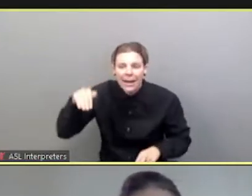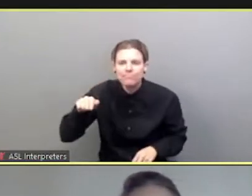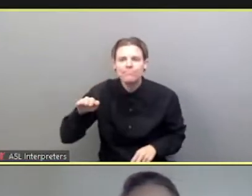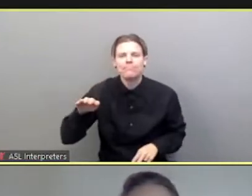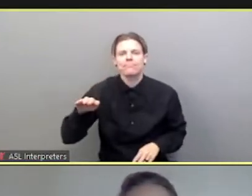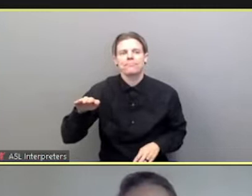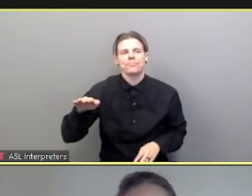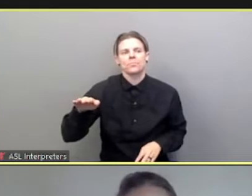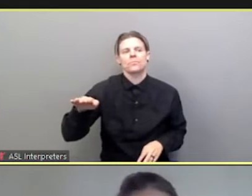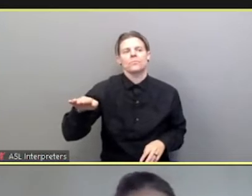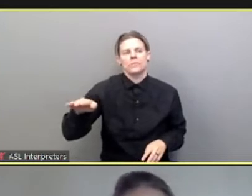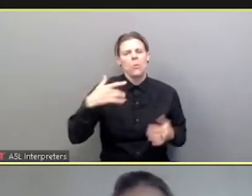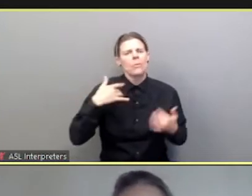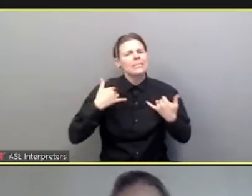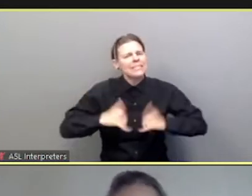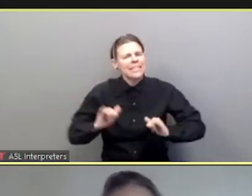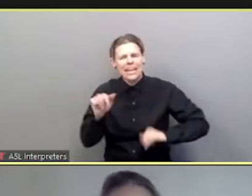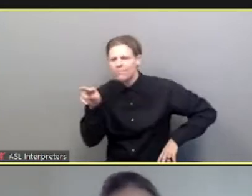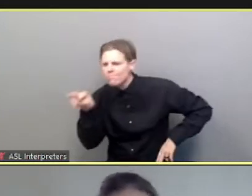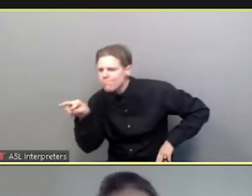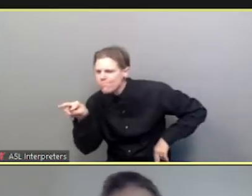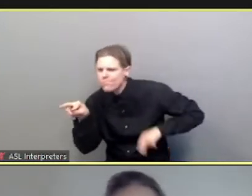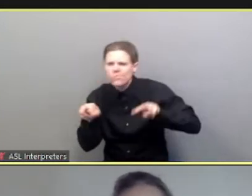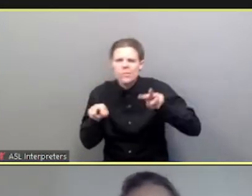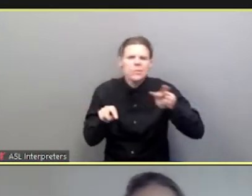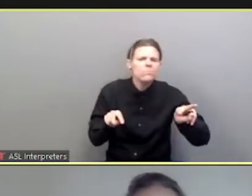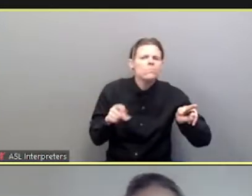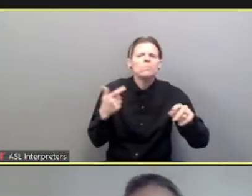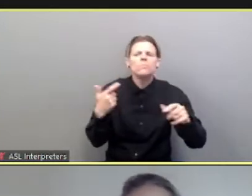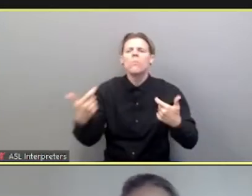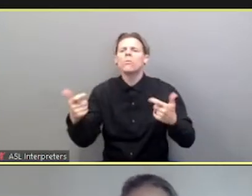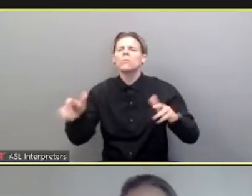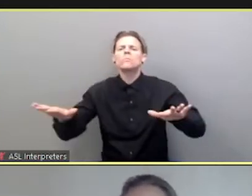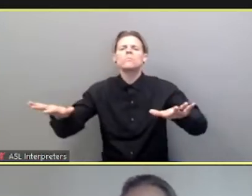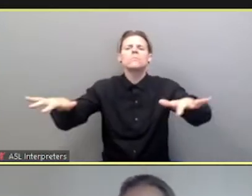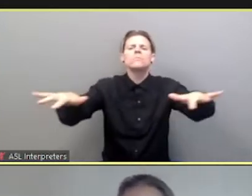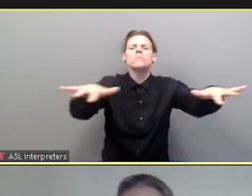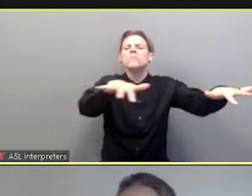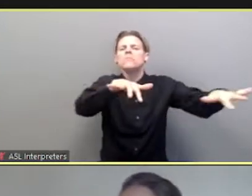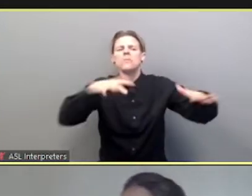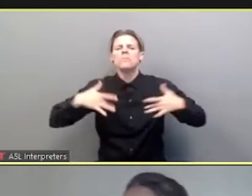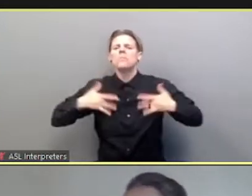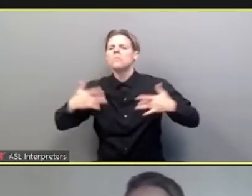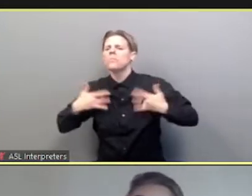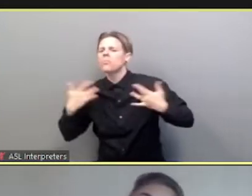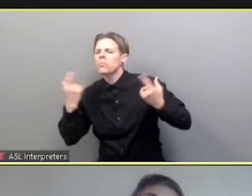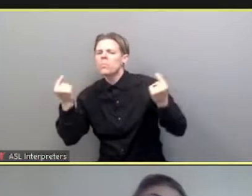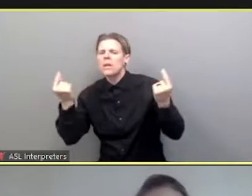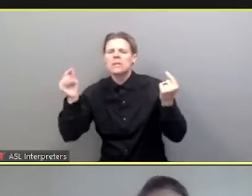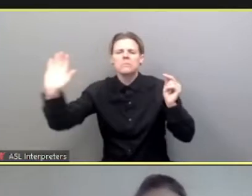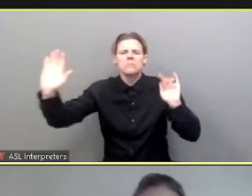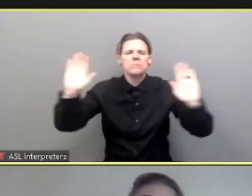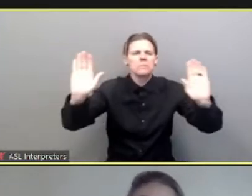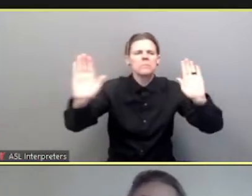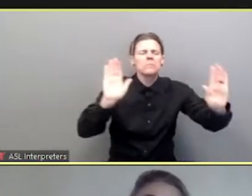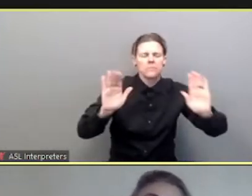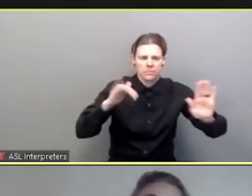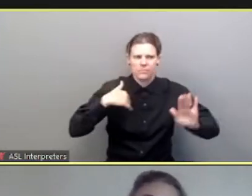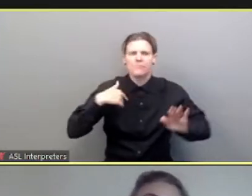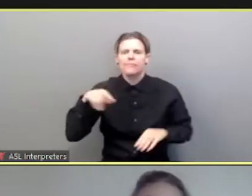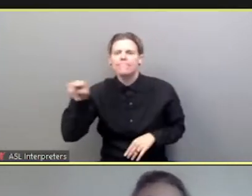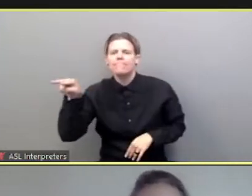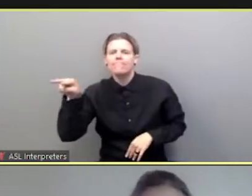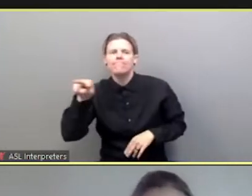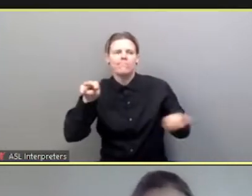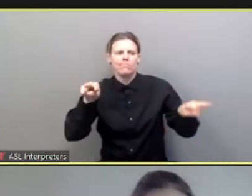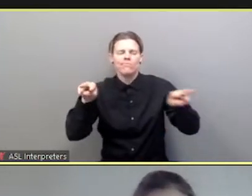on. But why this is slowing and why we're seeing a plateau, this is because we're seeing rising incidents in